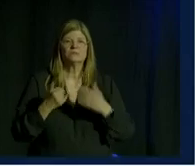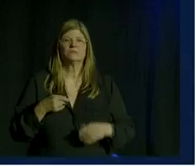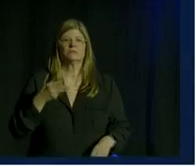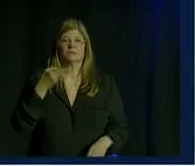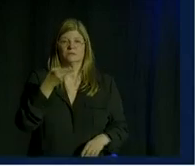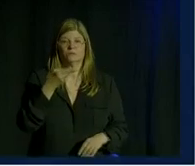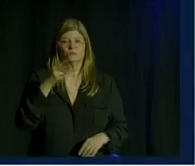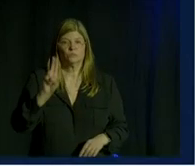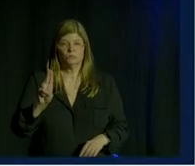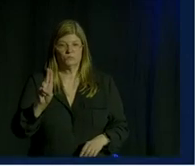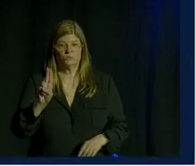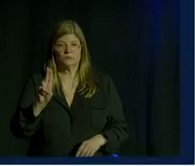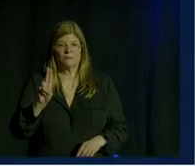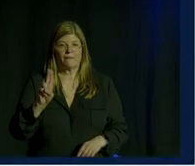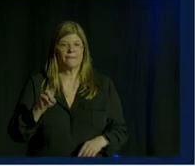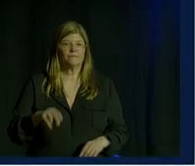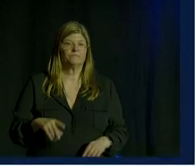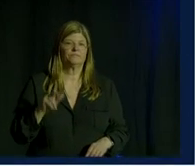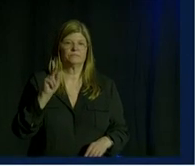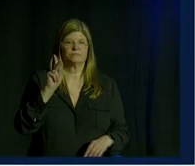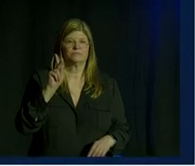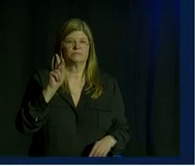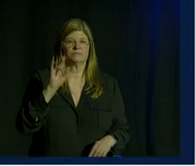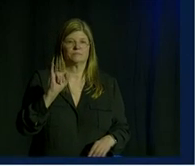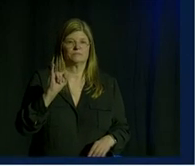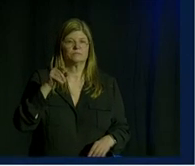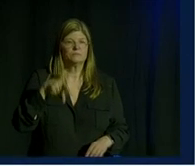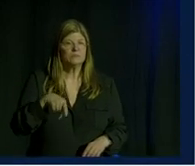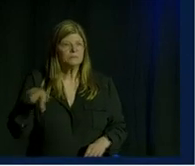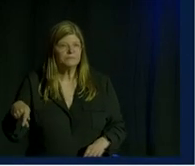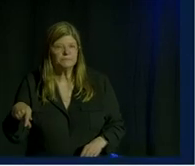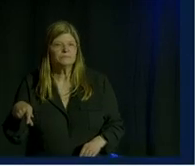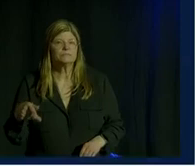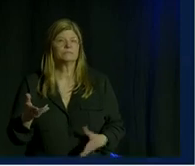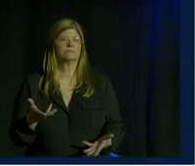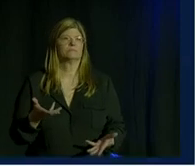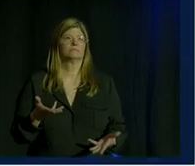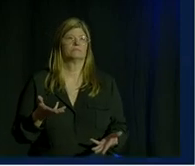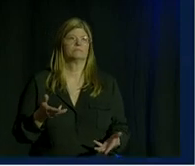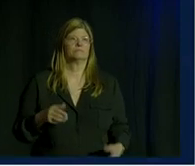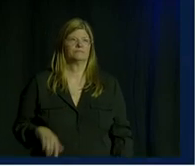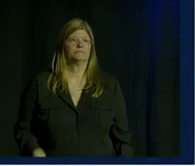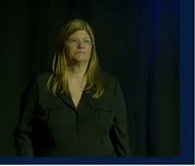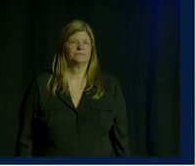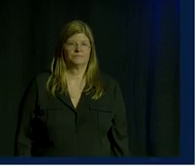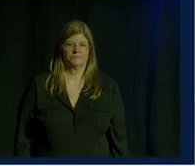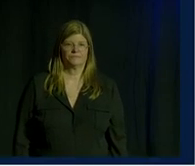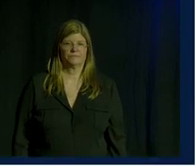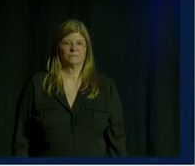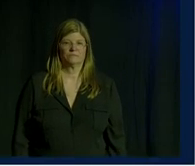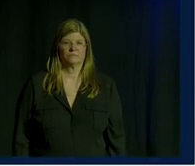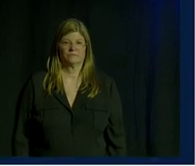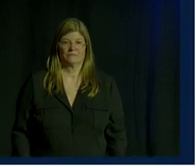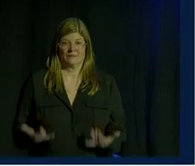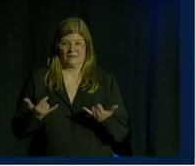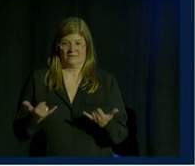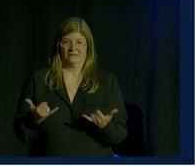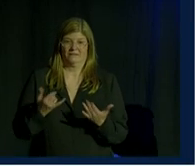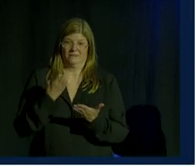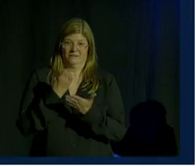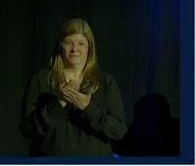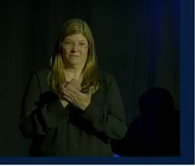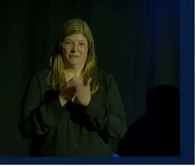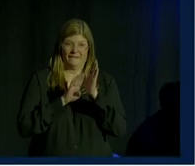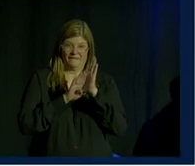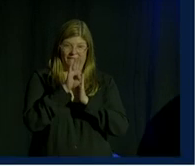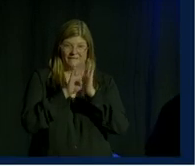Far Southeast Collaborative, just to name a few. Now the three-pointer. The economic development tool has been used to the